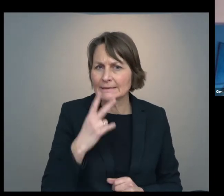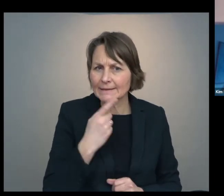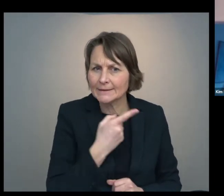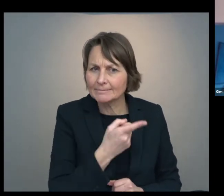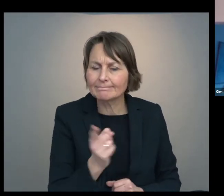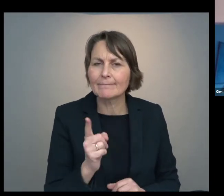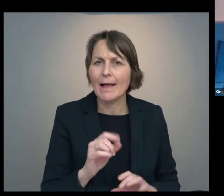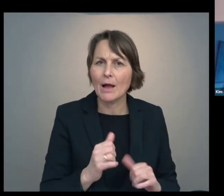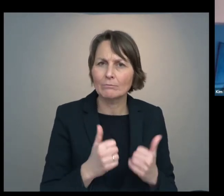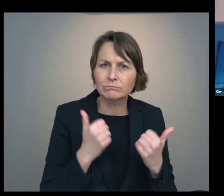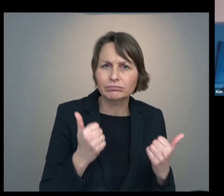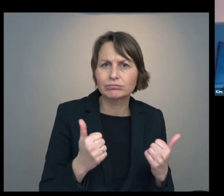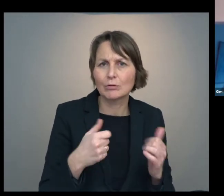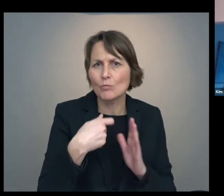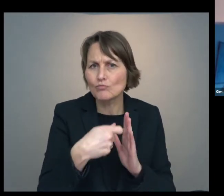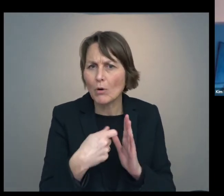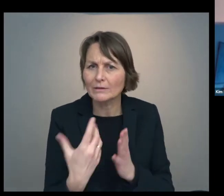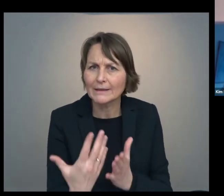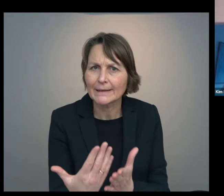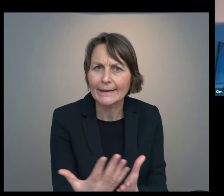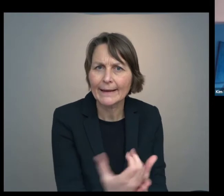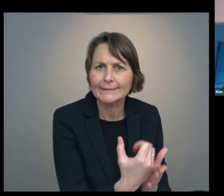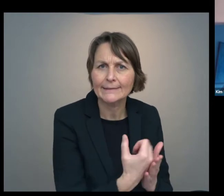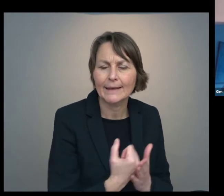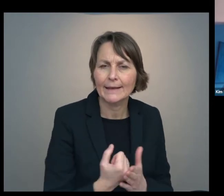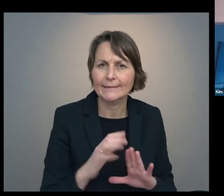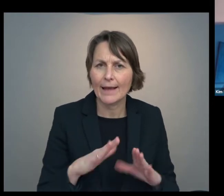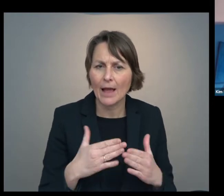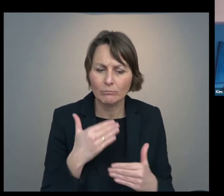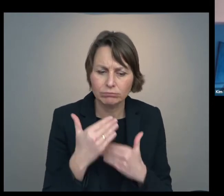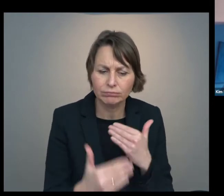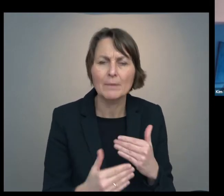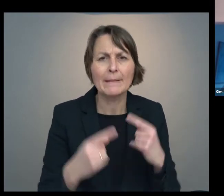I would like to see do some revenue share in order to fund the project.